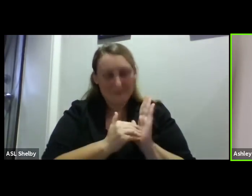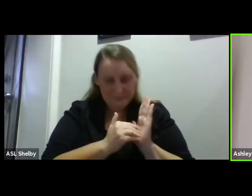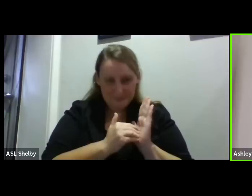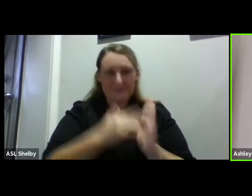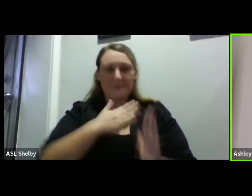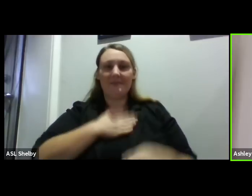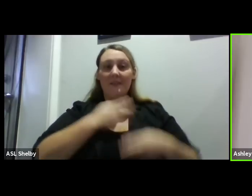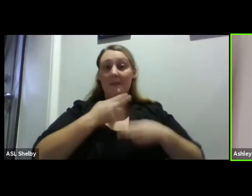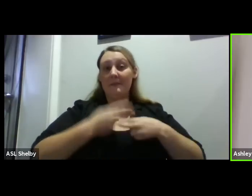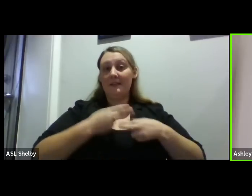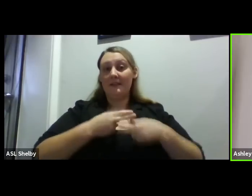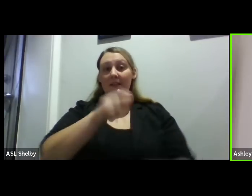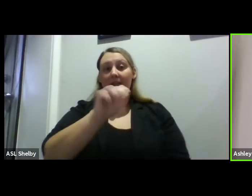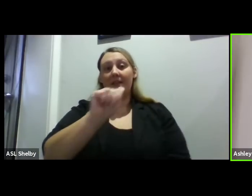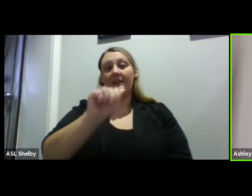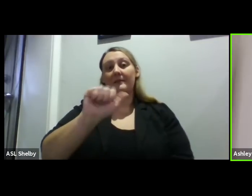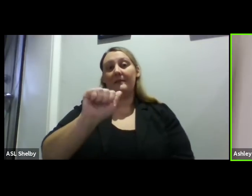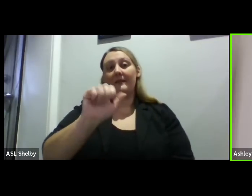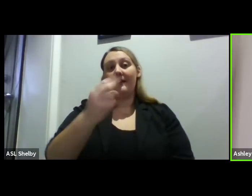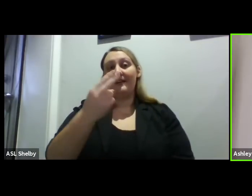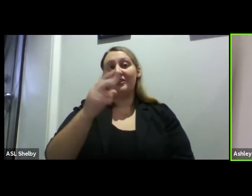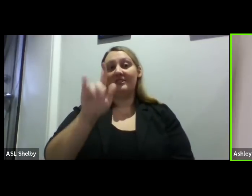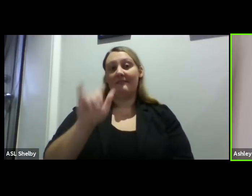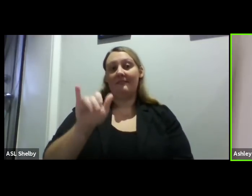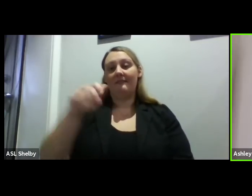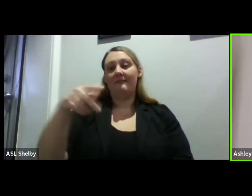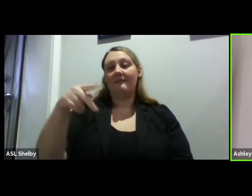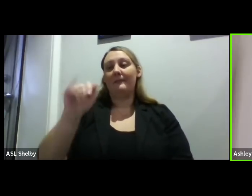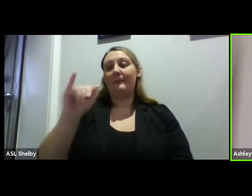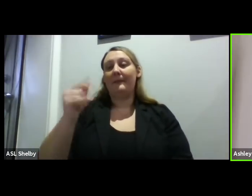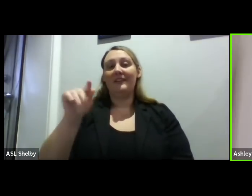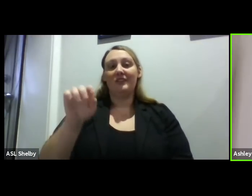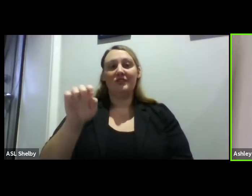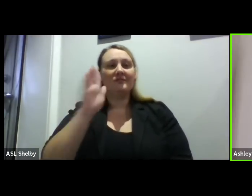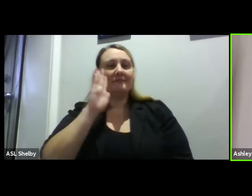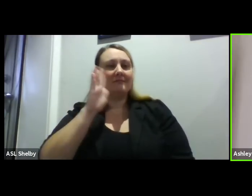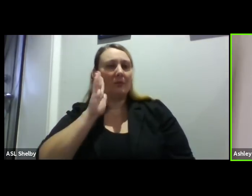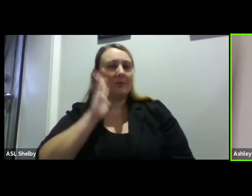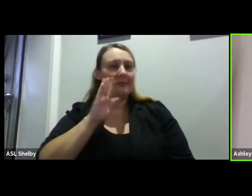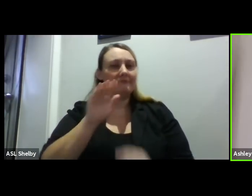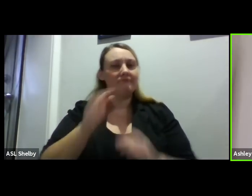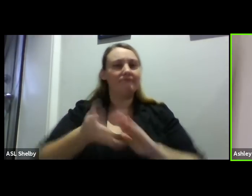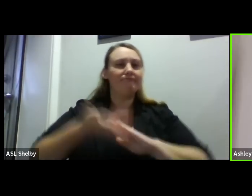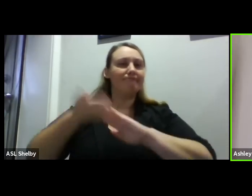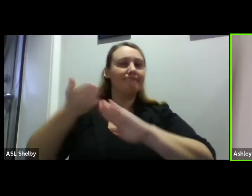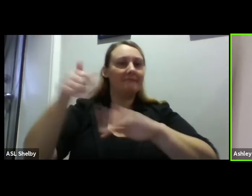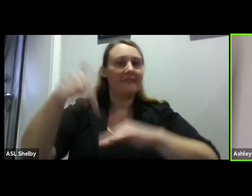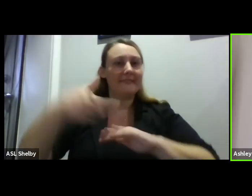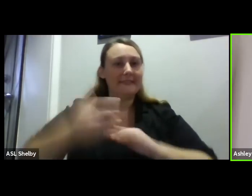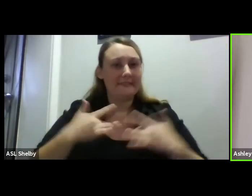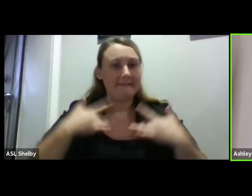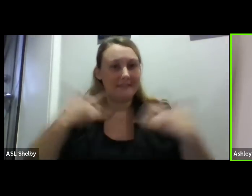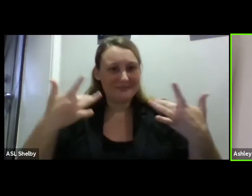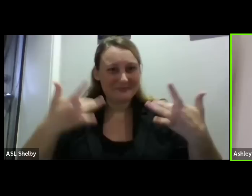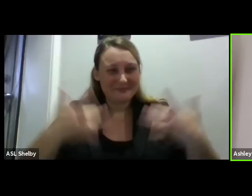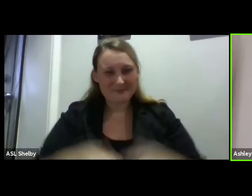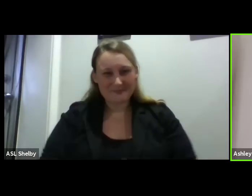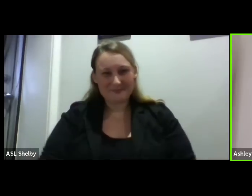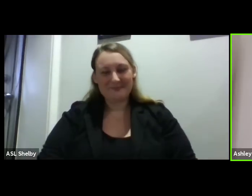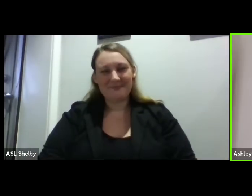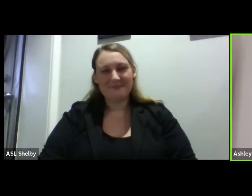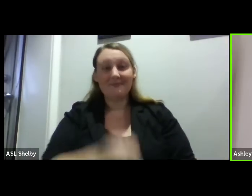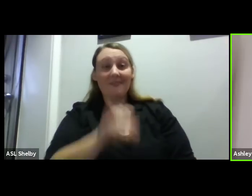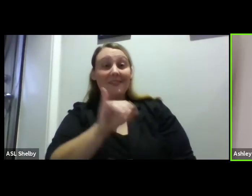name is Ashley Page, and I'll be facilitating today's events. My pronouns, as Yin so graciously let you